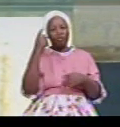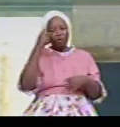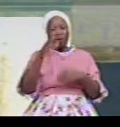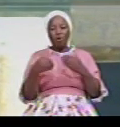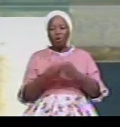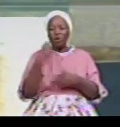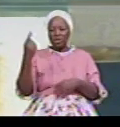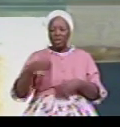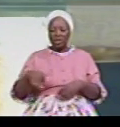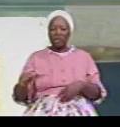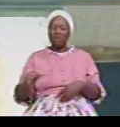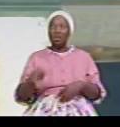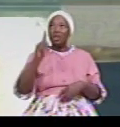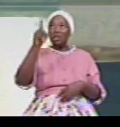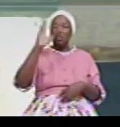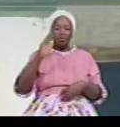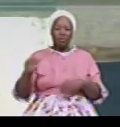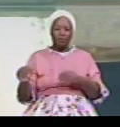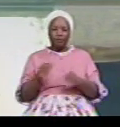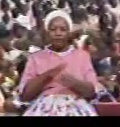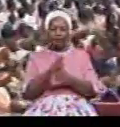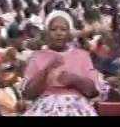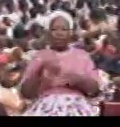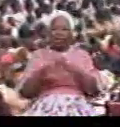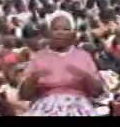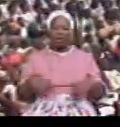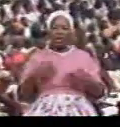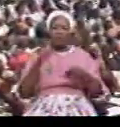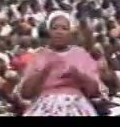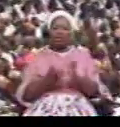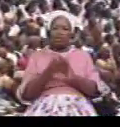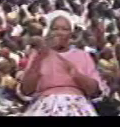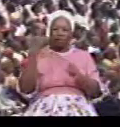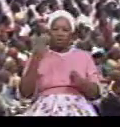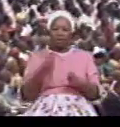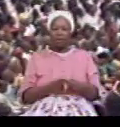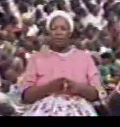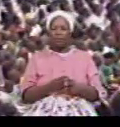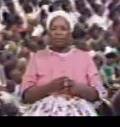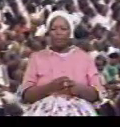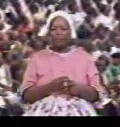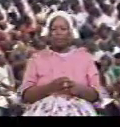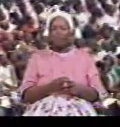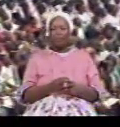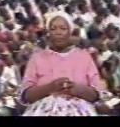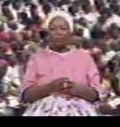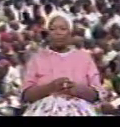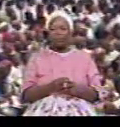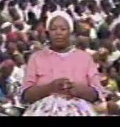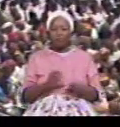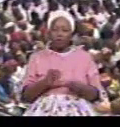will fulfill in your life in Jesus' name. Number